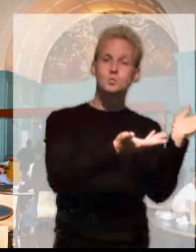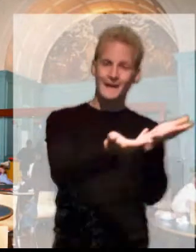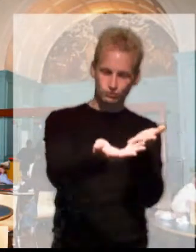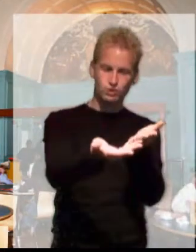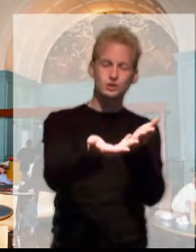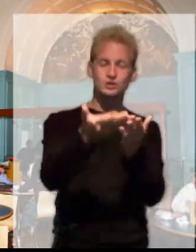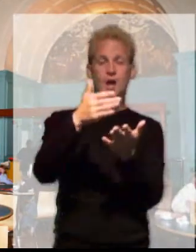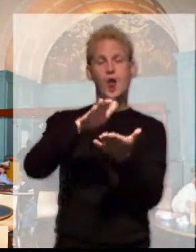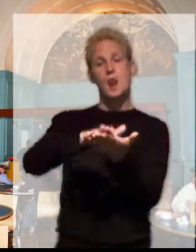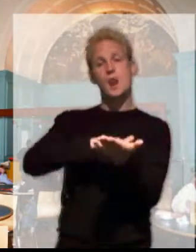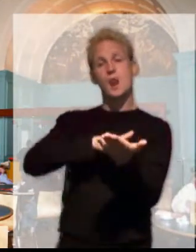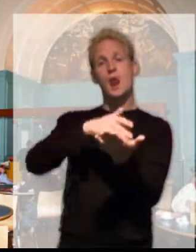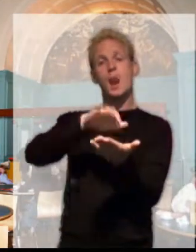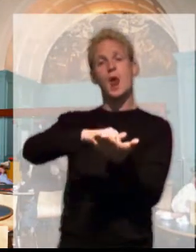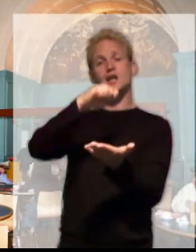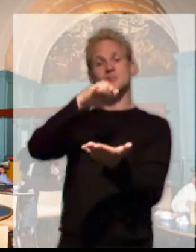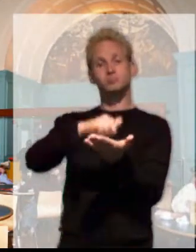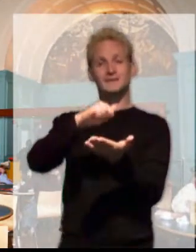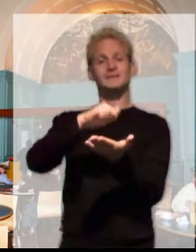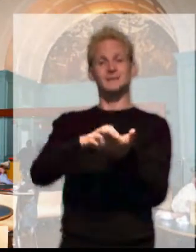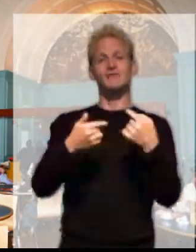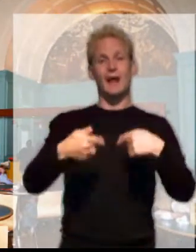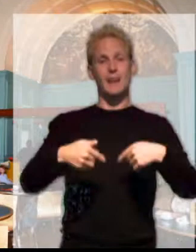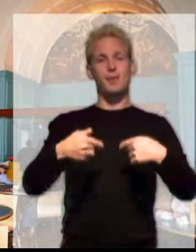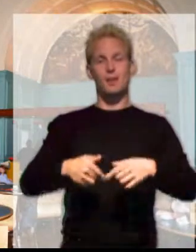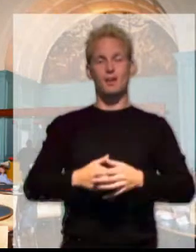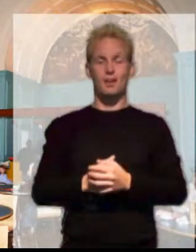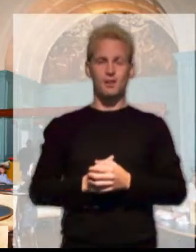and large print menus are available.